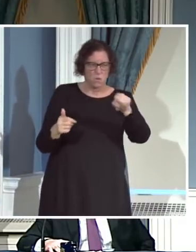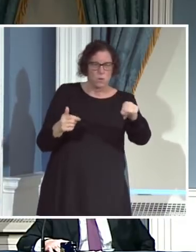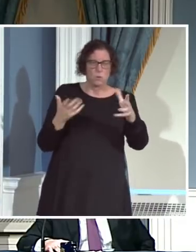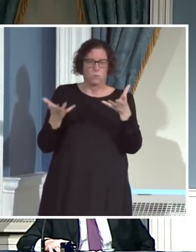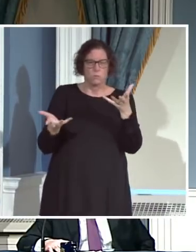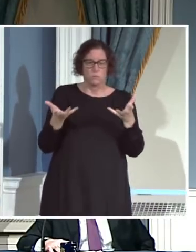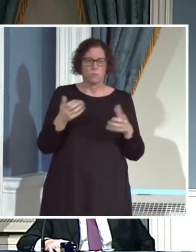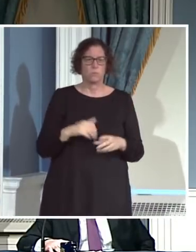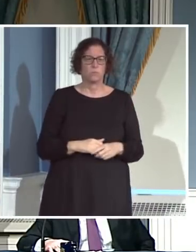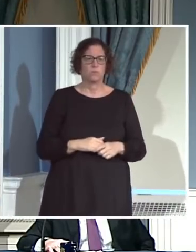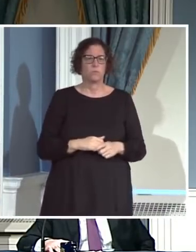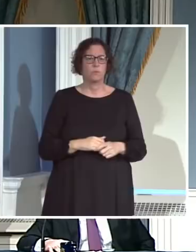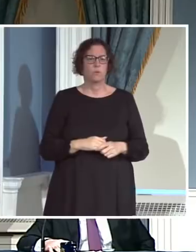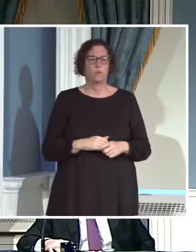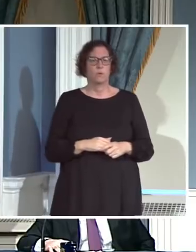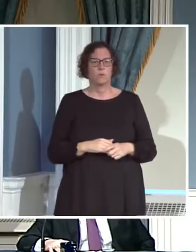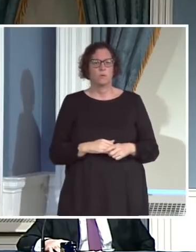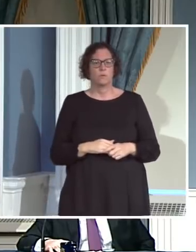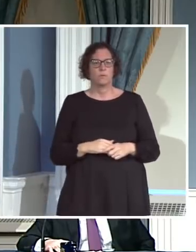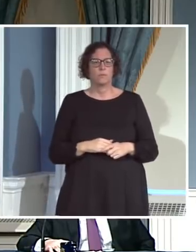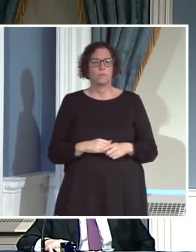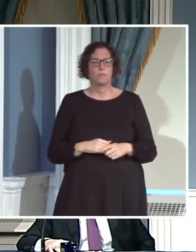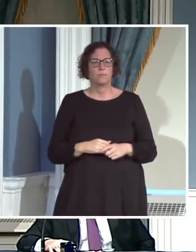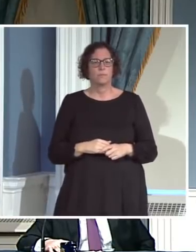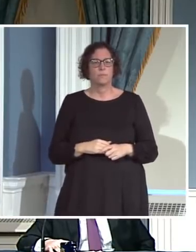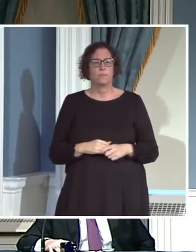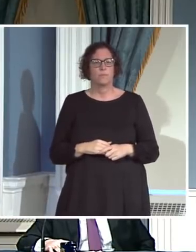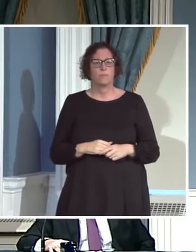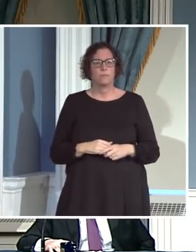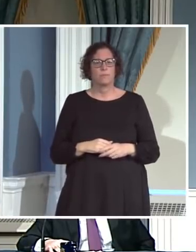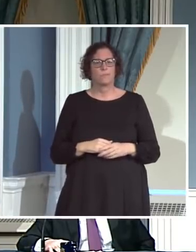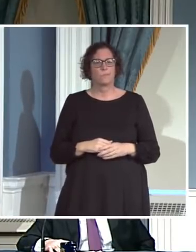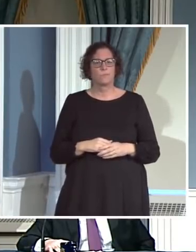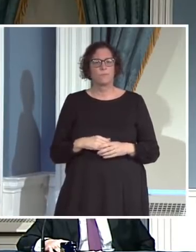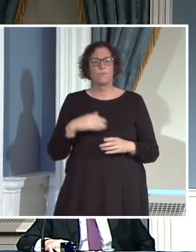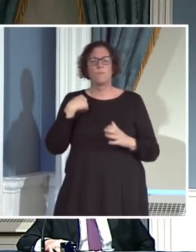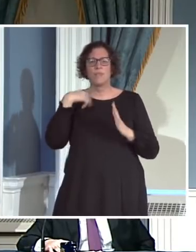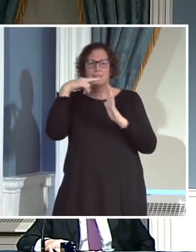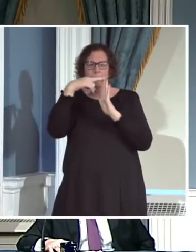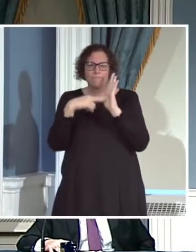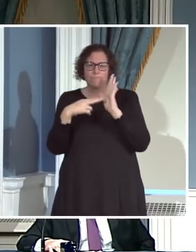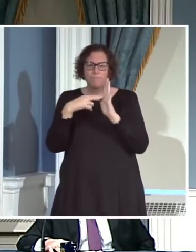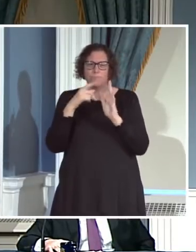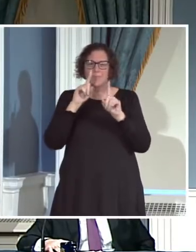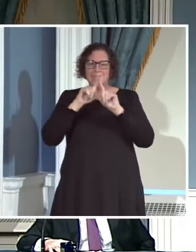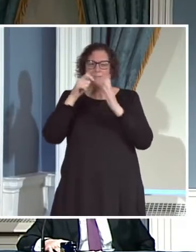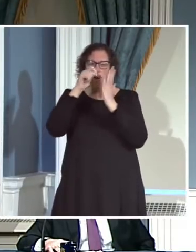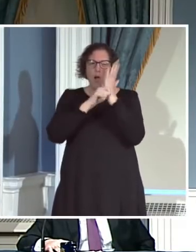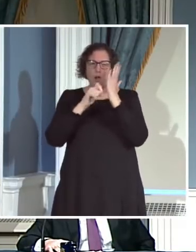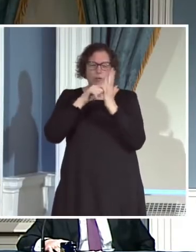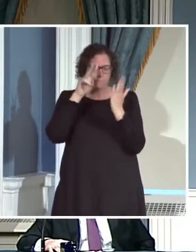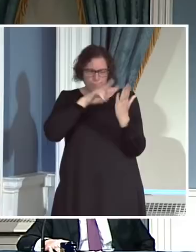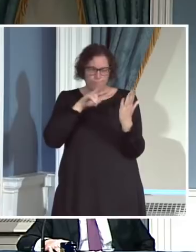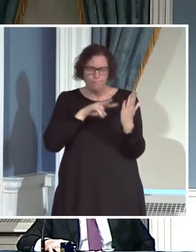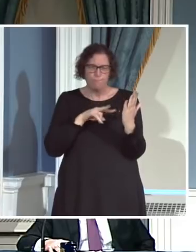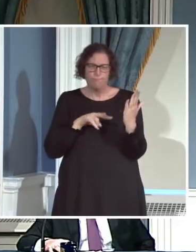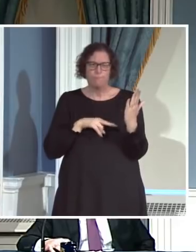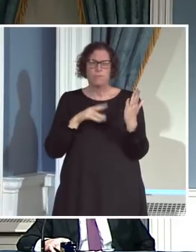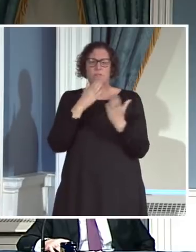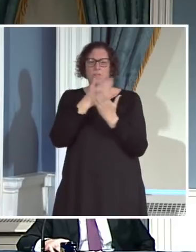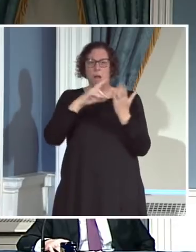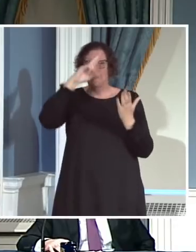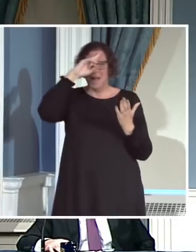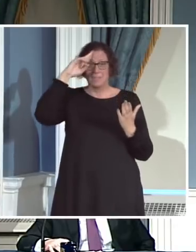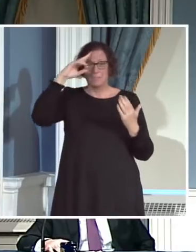has a plan like this, according to the Wall Street Journal. The states had recommendations since 2015. So hospitals are making